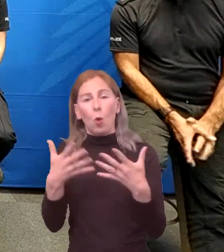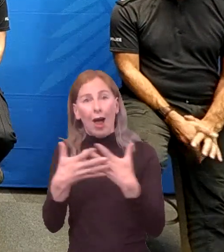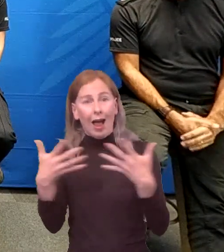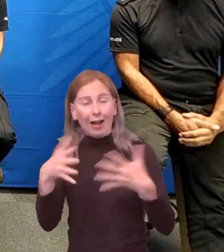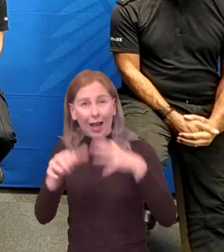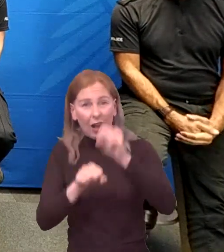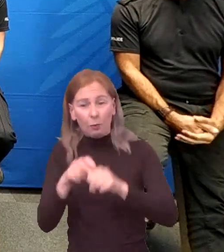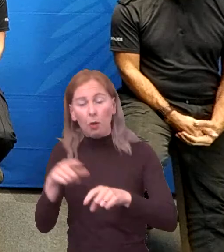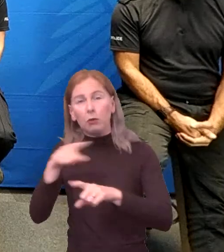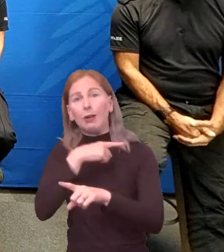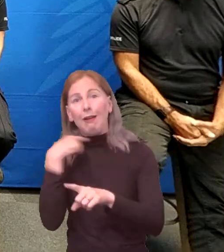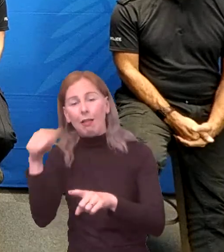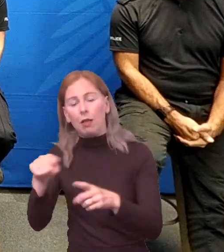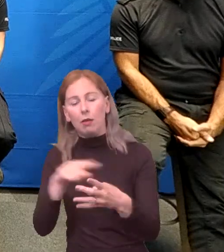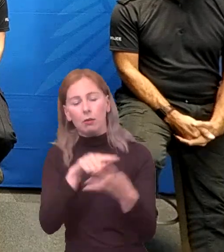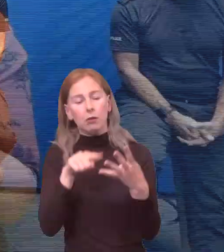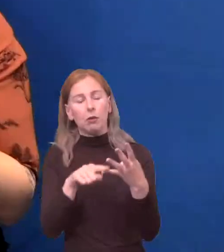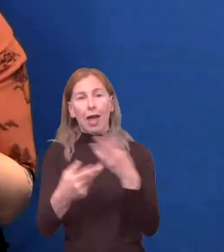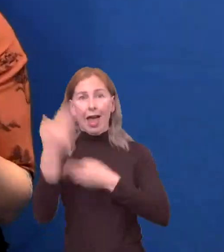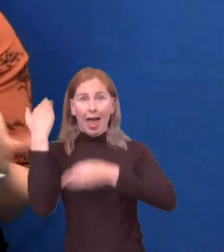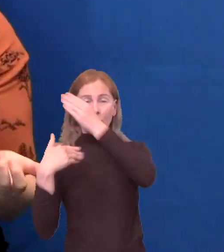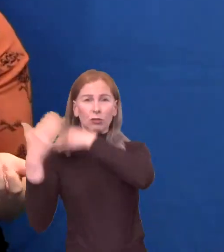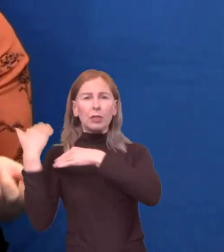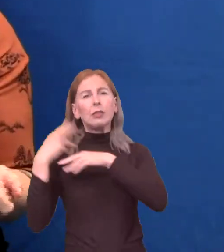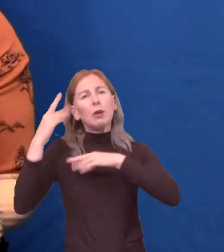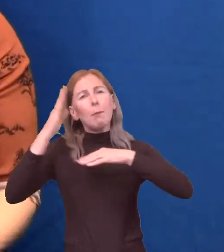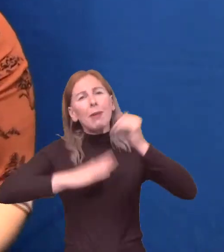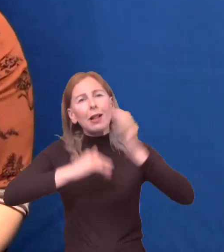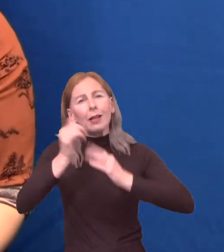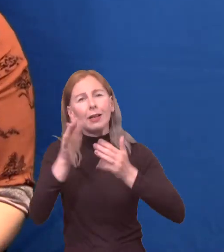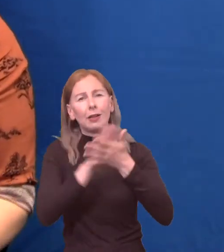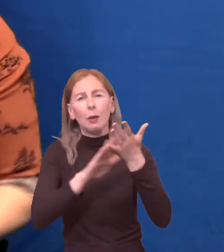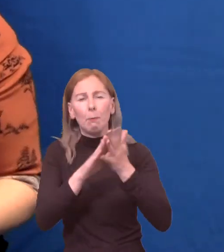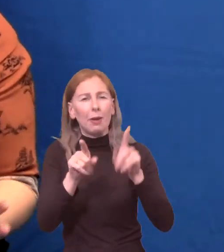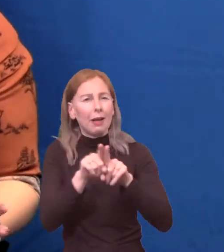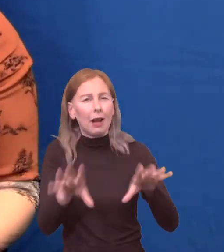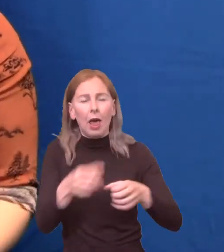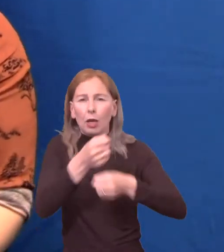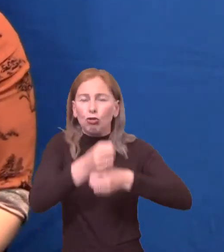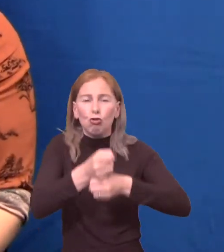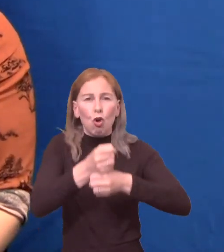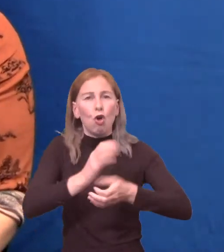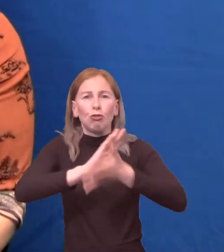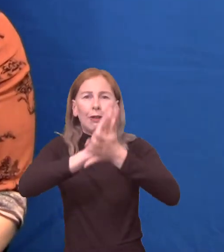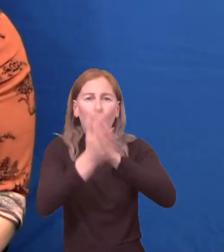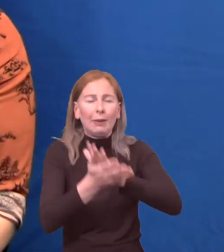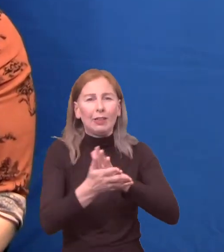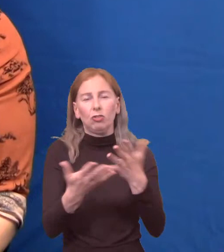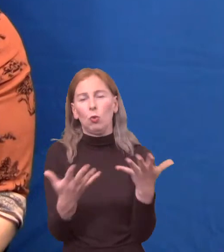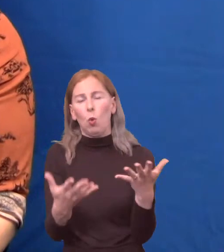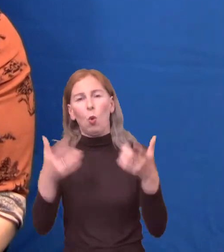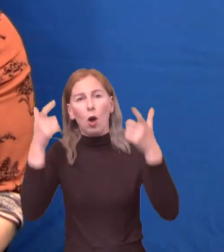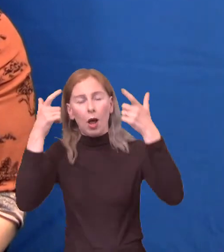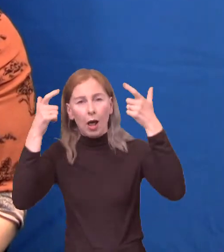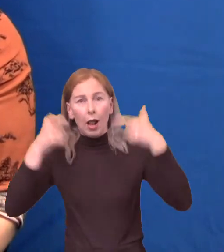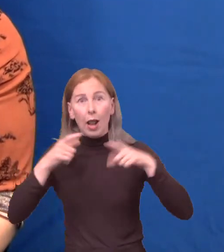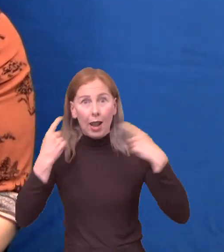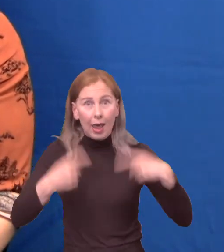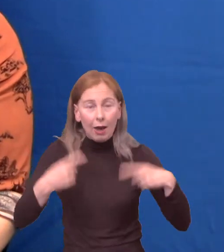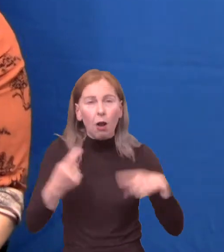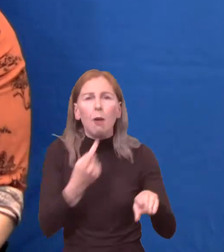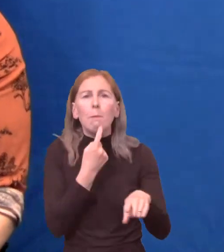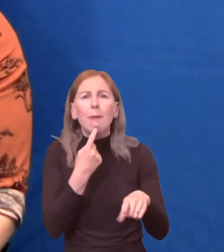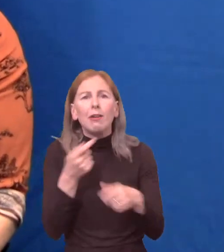do have quite a few heritage buildings in Surrey, so it's damage to ancient monuments, illegal metal detecting, things like that. And also environmental